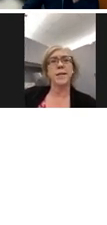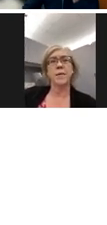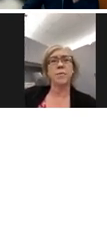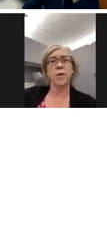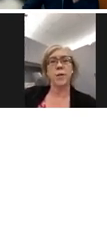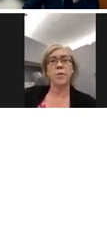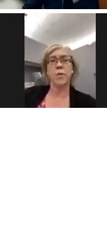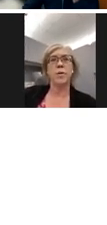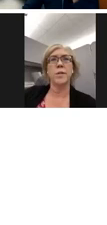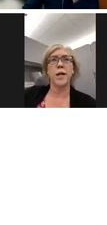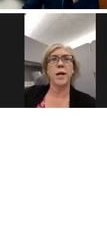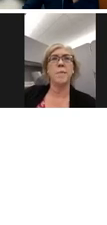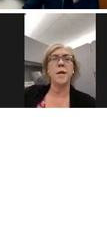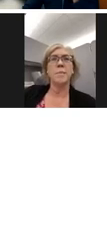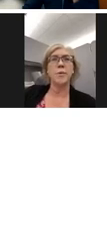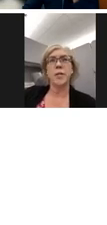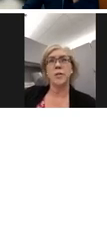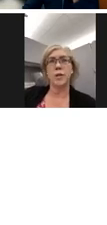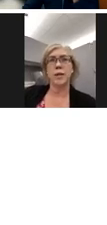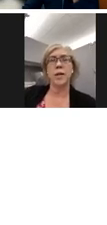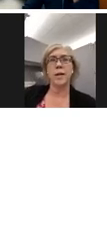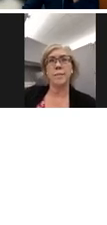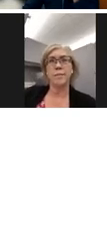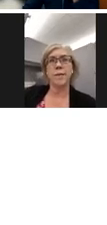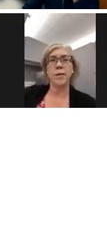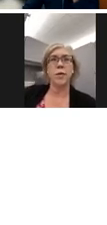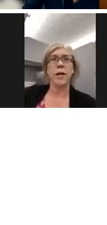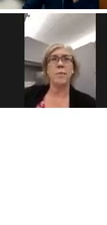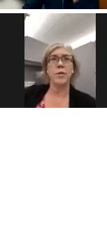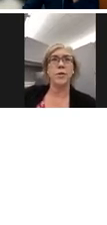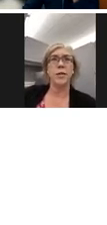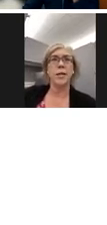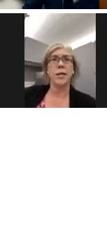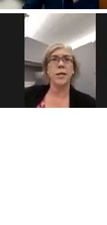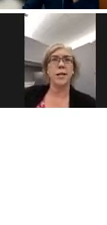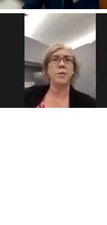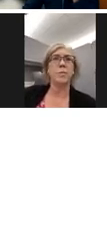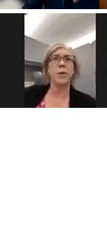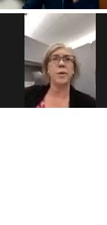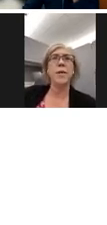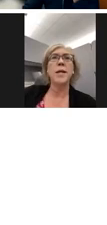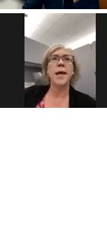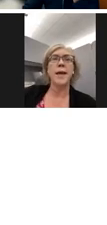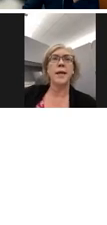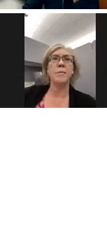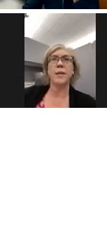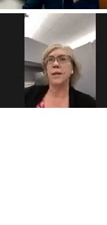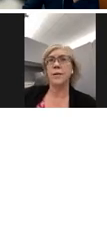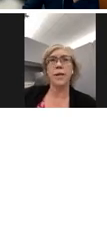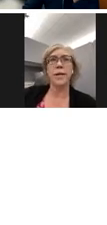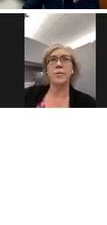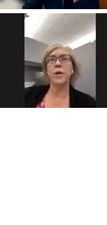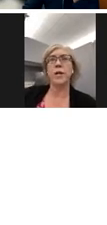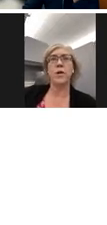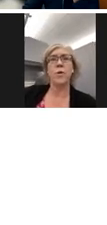abilities, and then work them towards potentially a training opportunity that could lead them to employment. And that can be